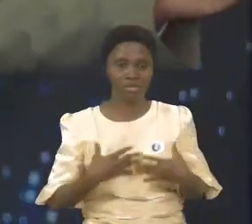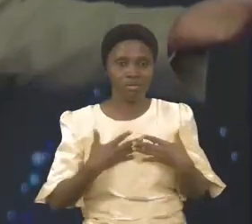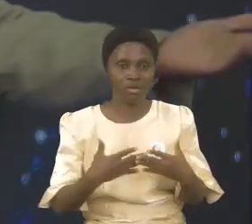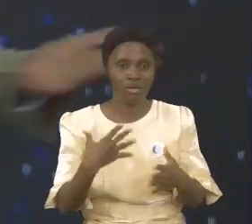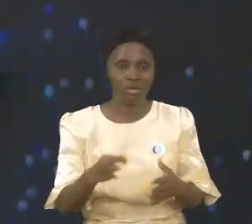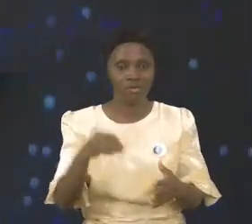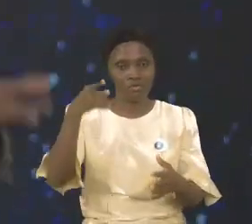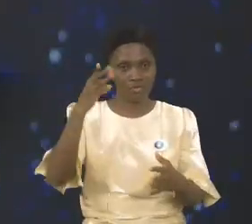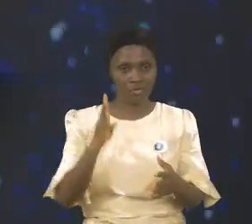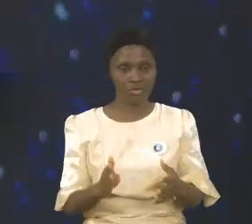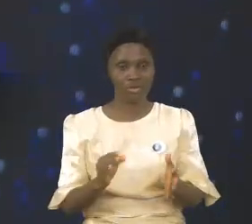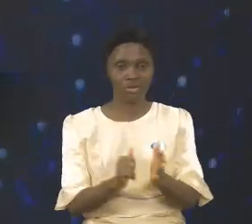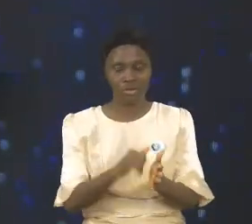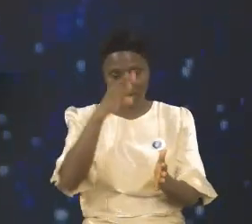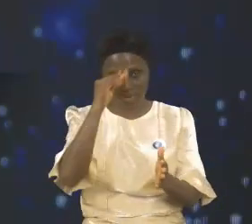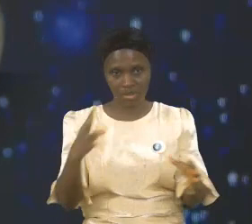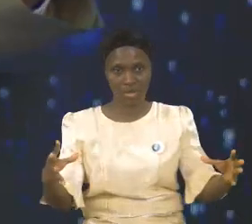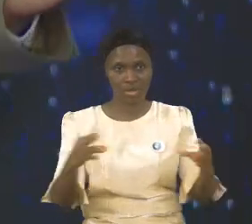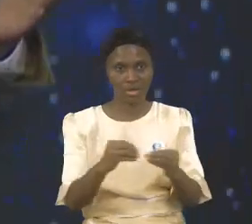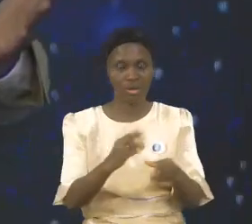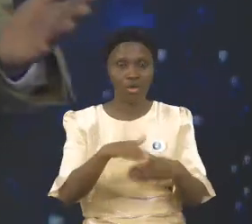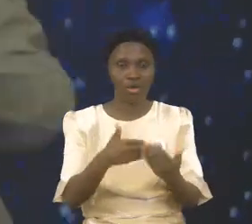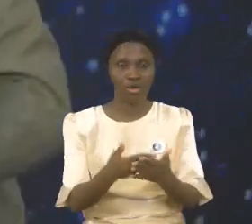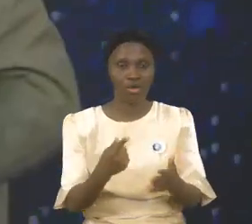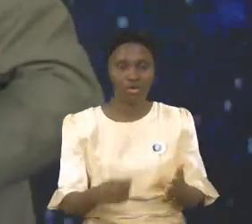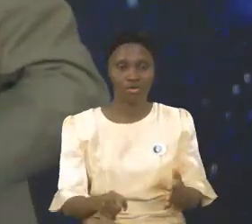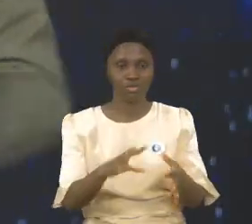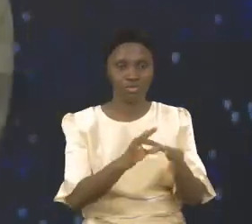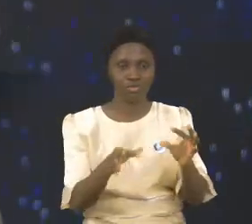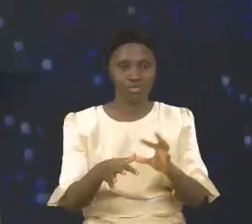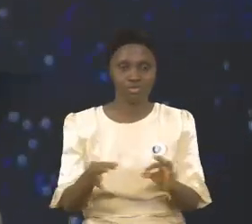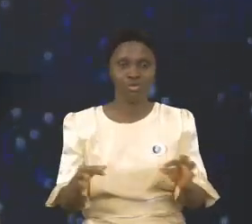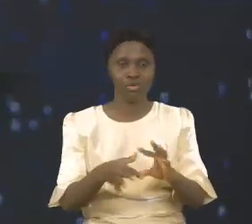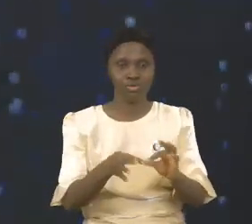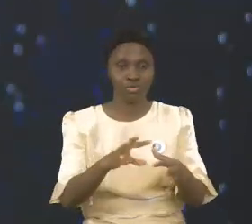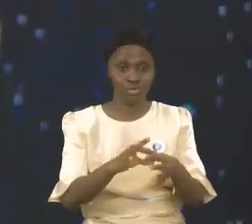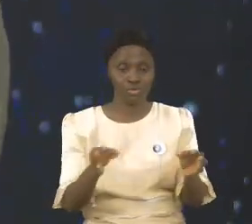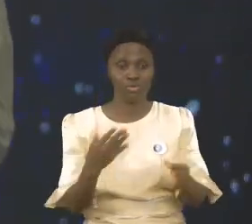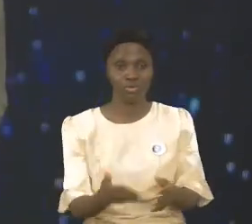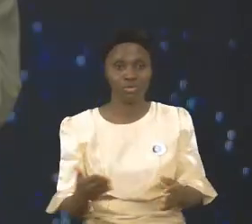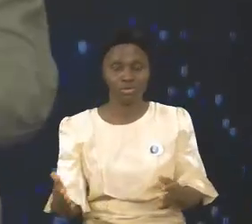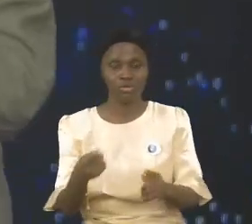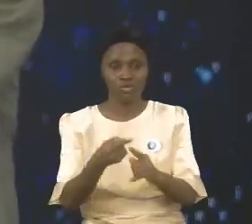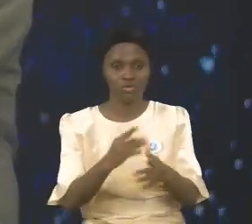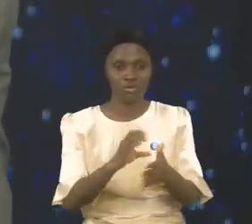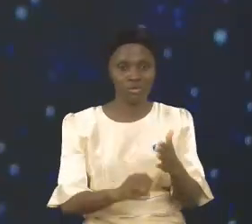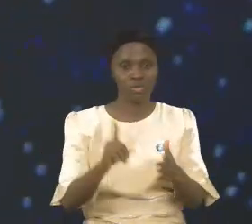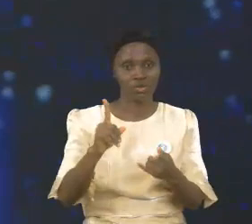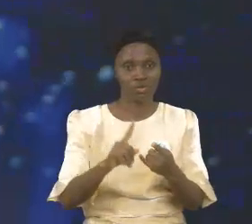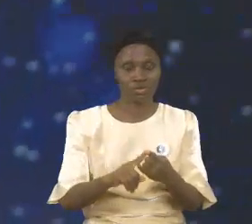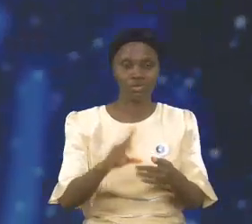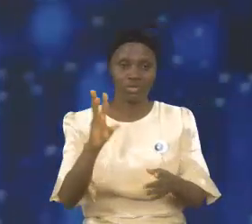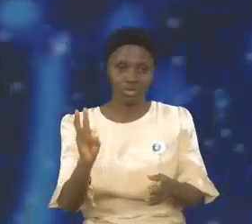gathered all the historic materials from chapter 1 to chapter 6 all together. And